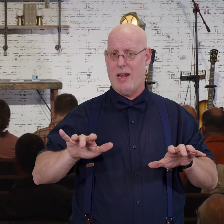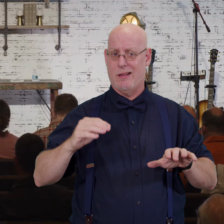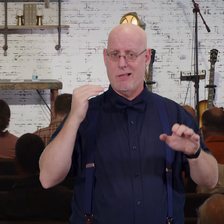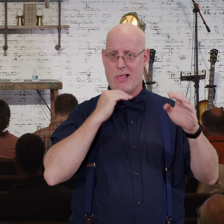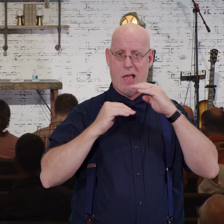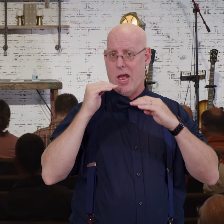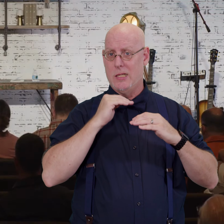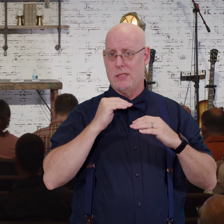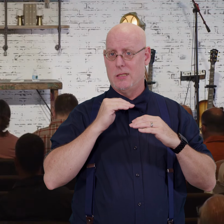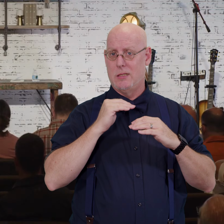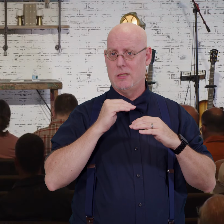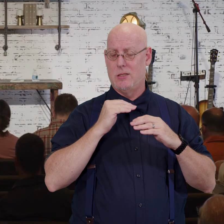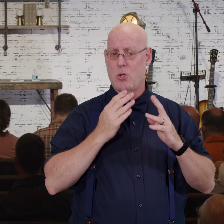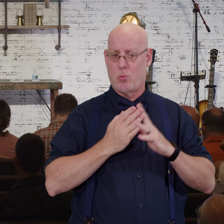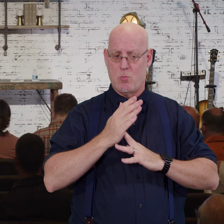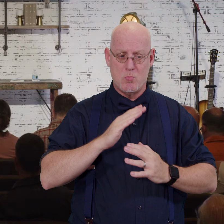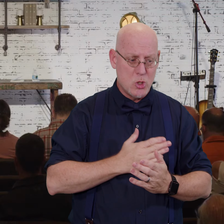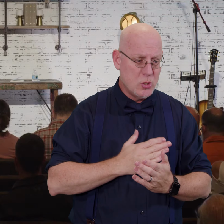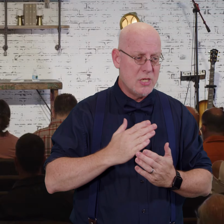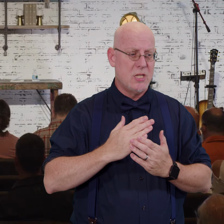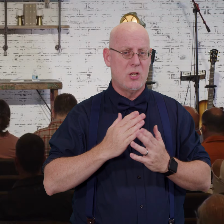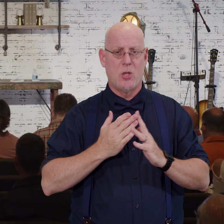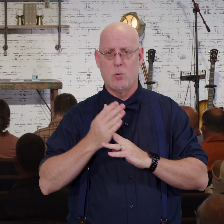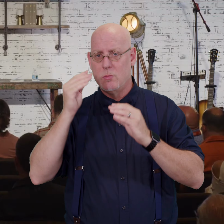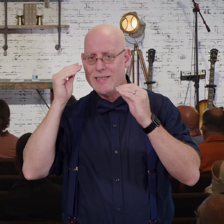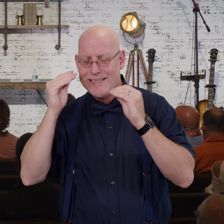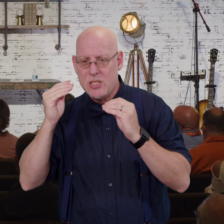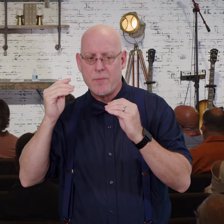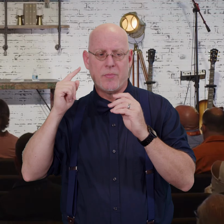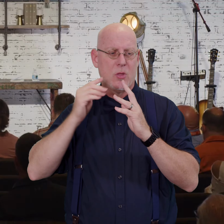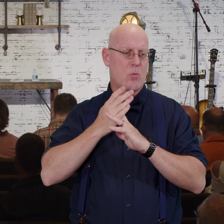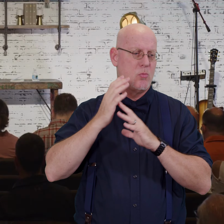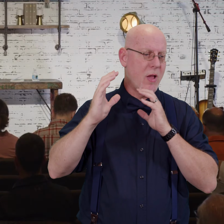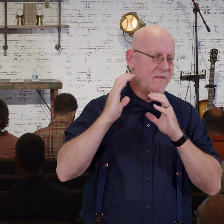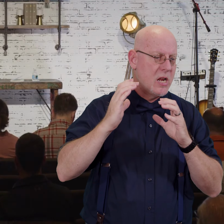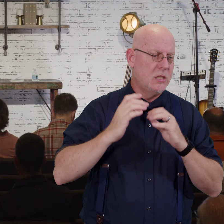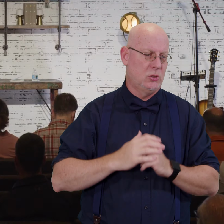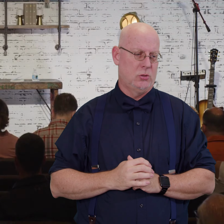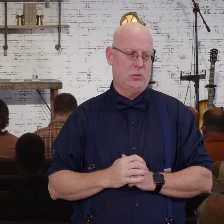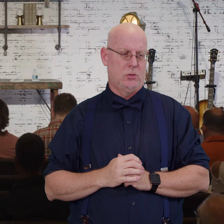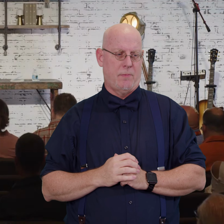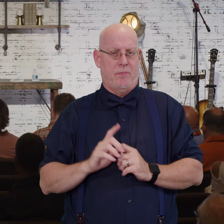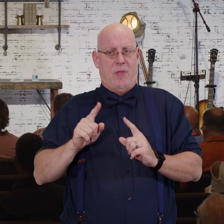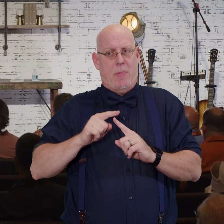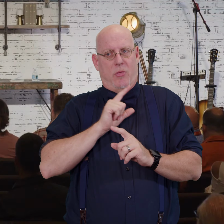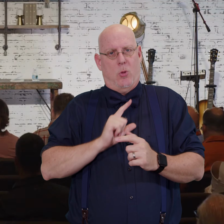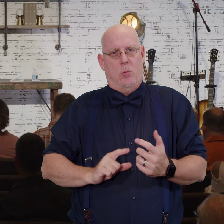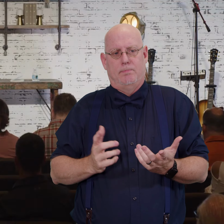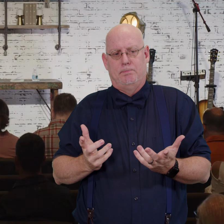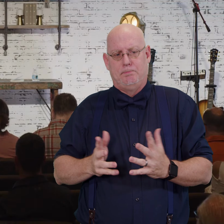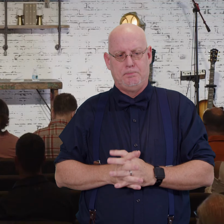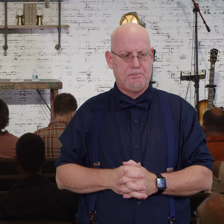honest, lies through music and through teaching and through conversation about the